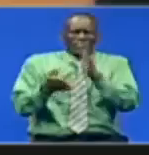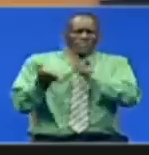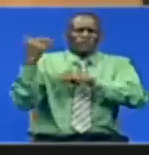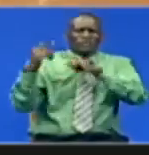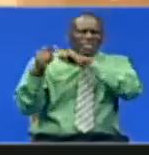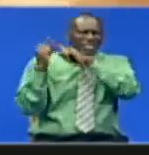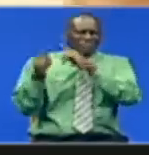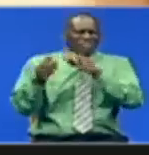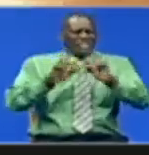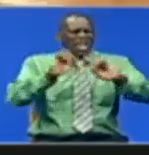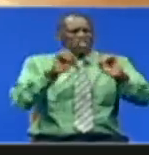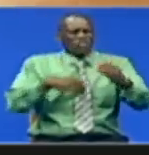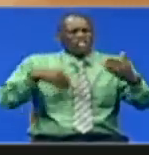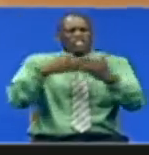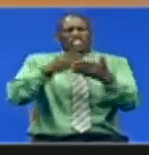Kamusinga.